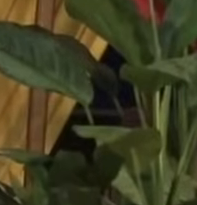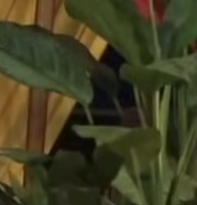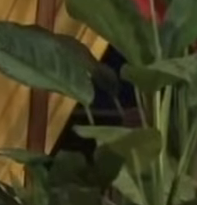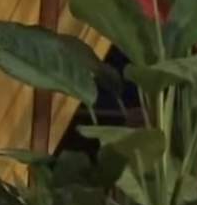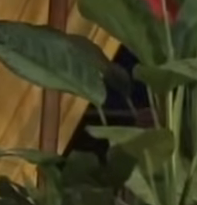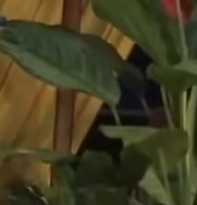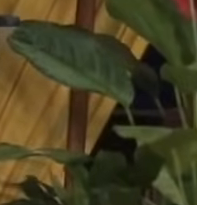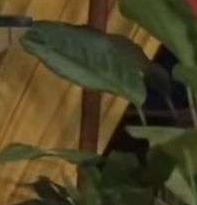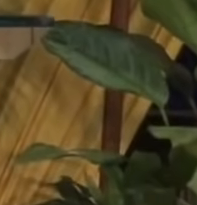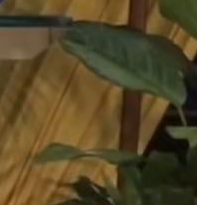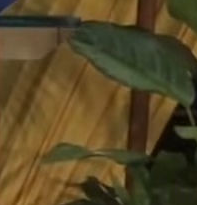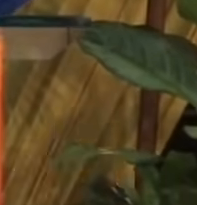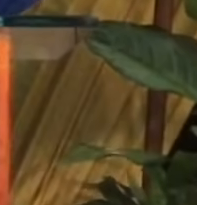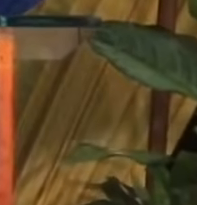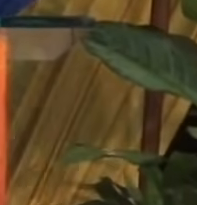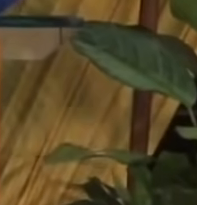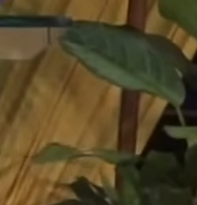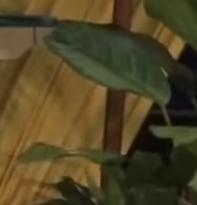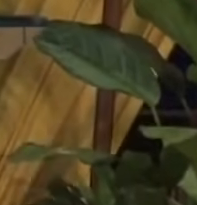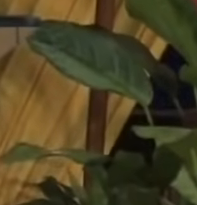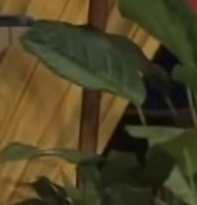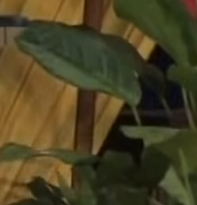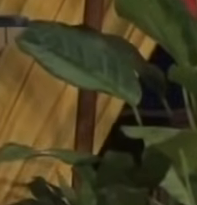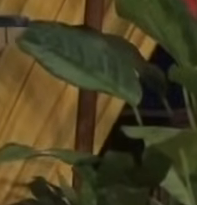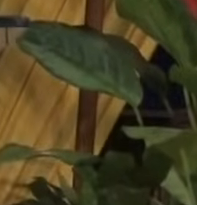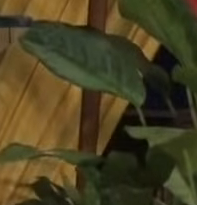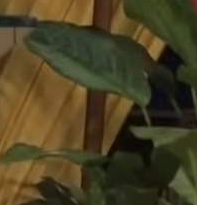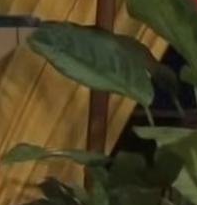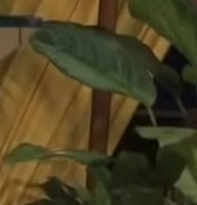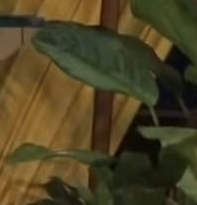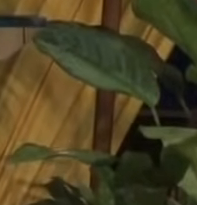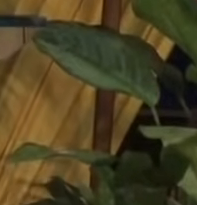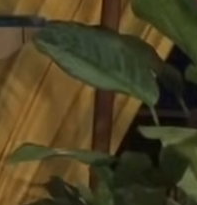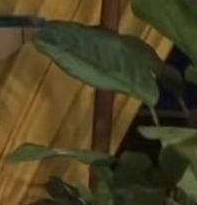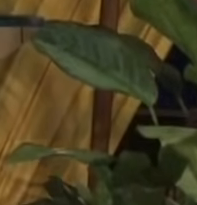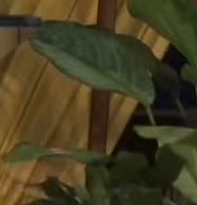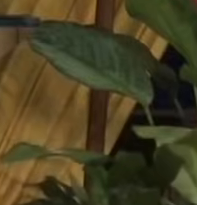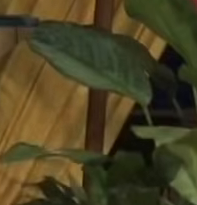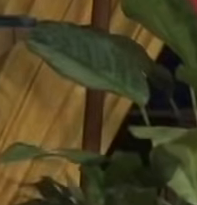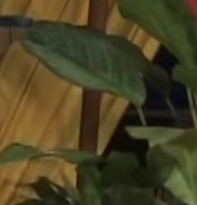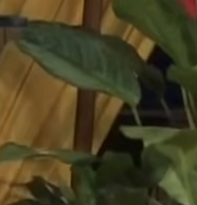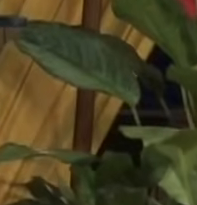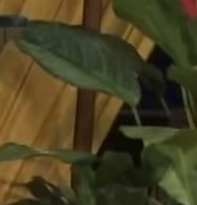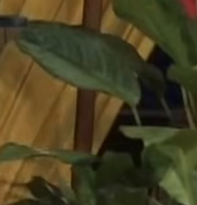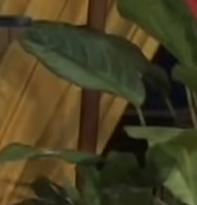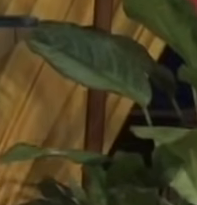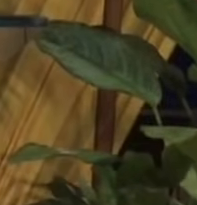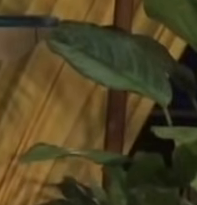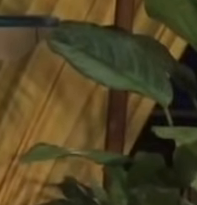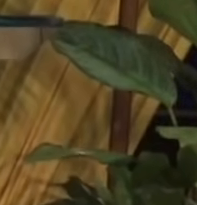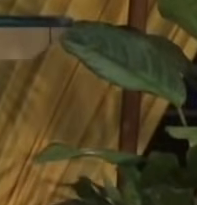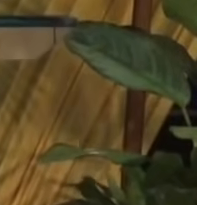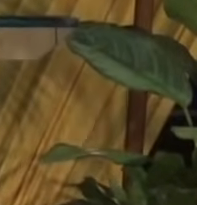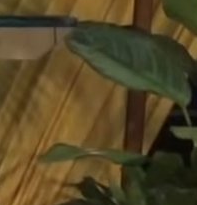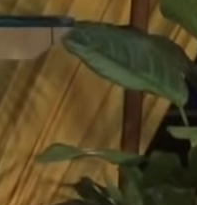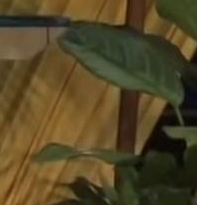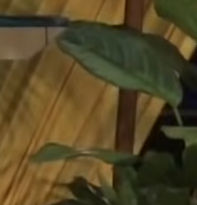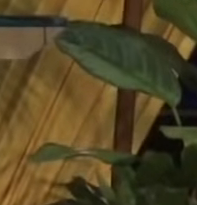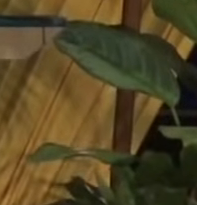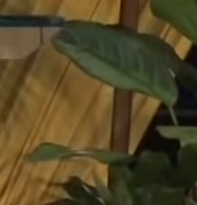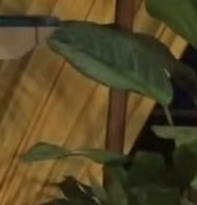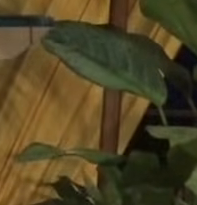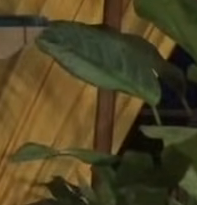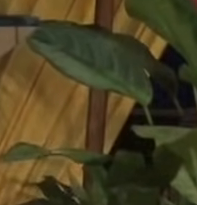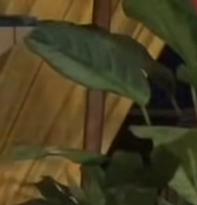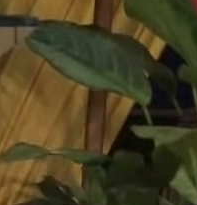to misrepresent. The first one is marriage. God ordained marriage between a man and a woman, but